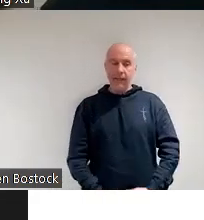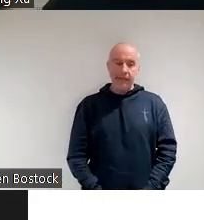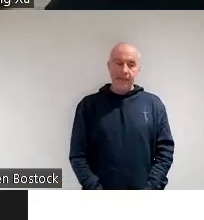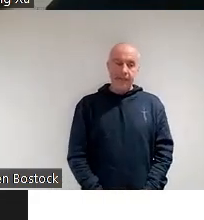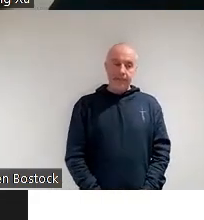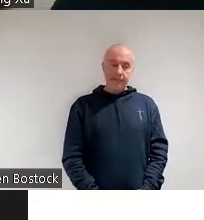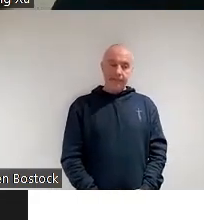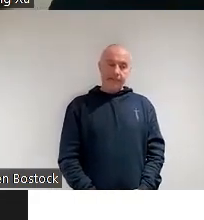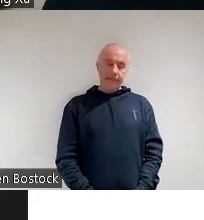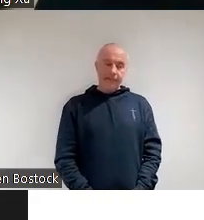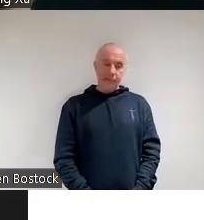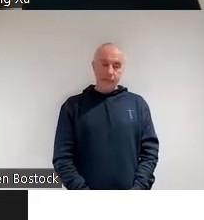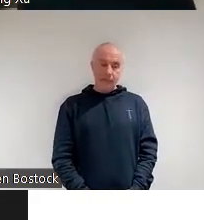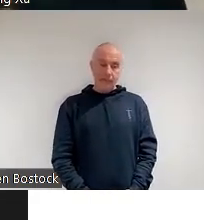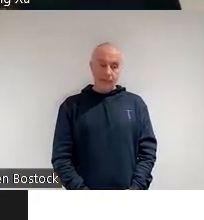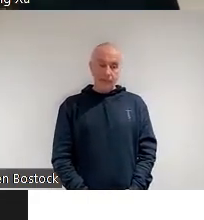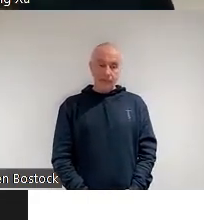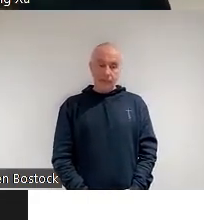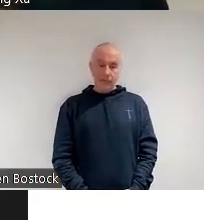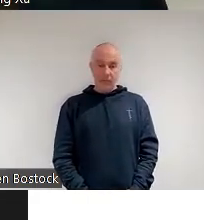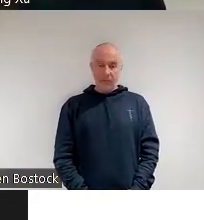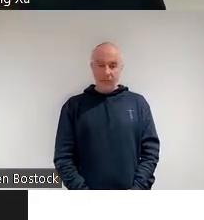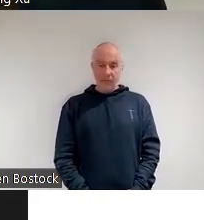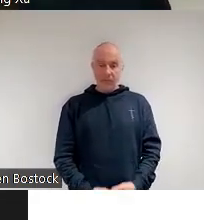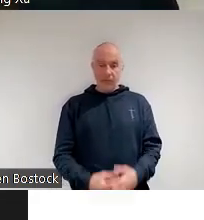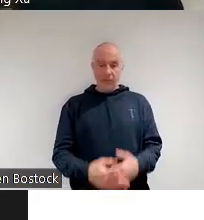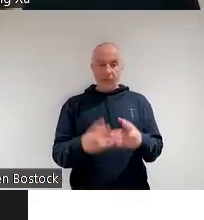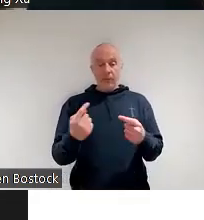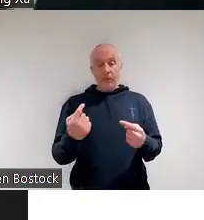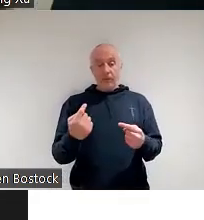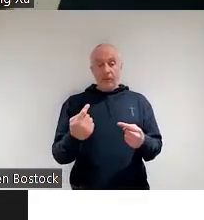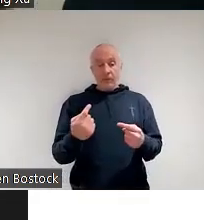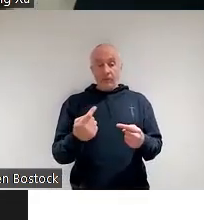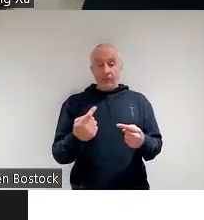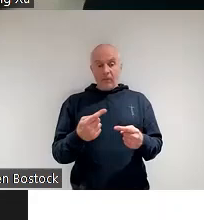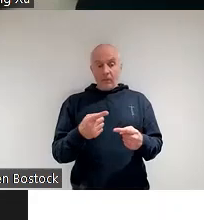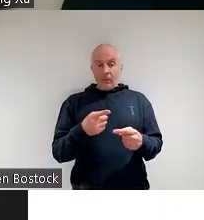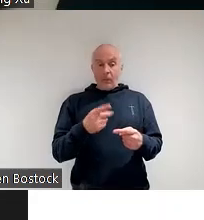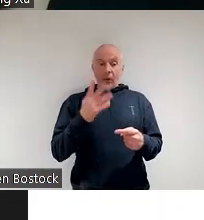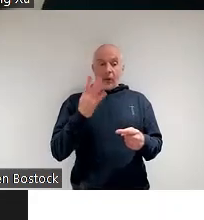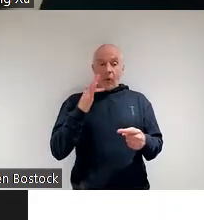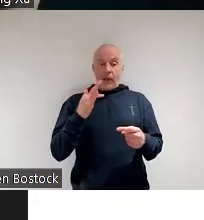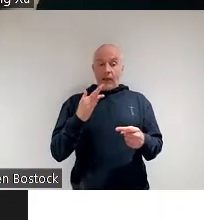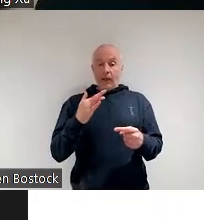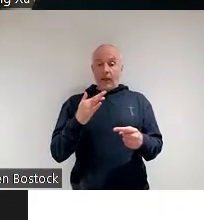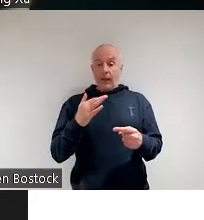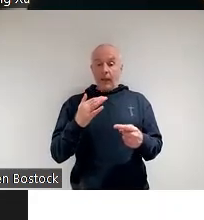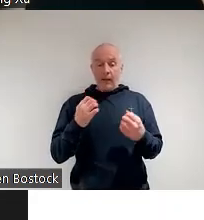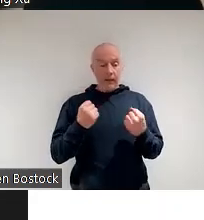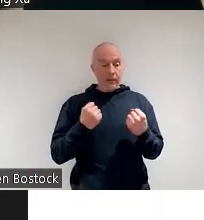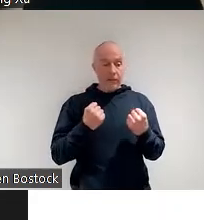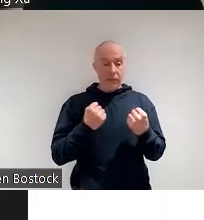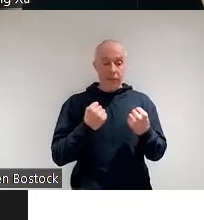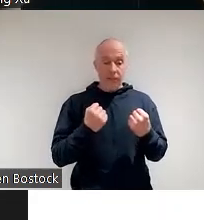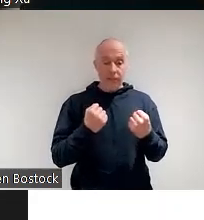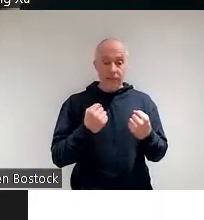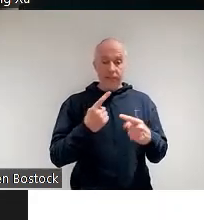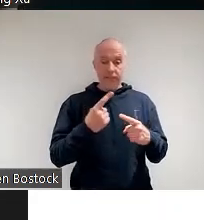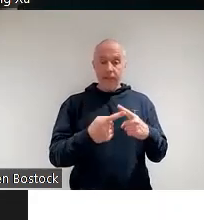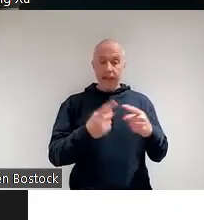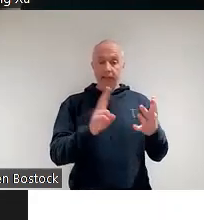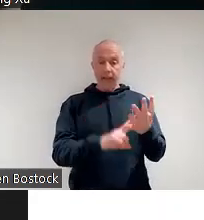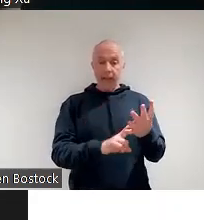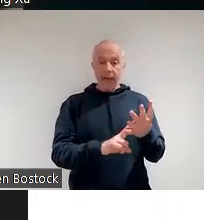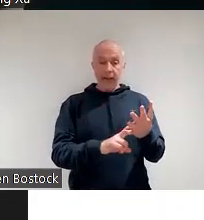So, as I mentioned in last slide, is that when people is driving EV, when you're trying to fuel